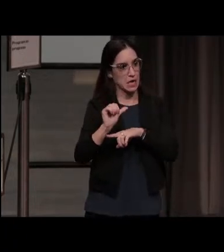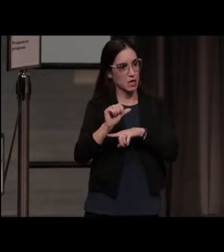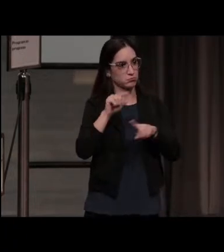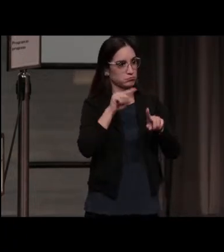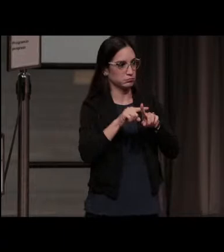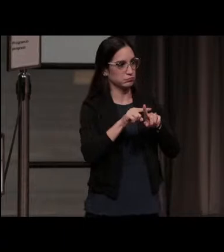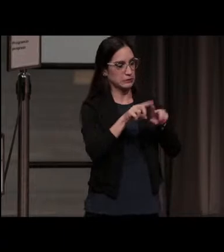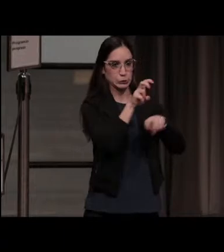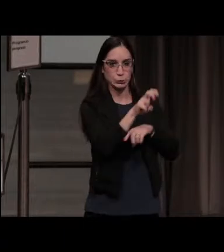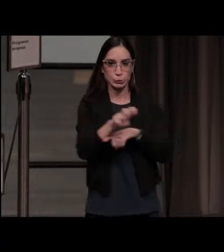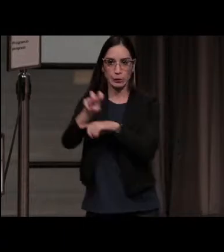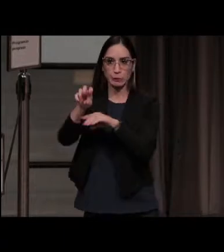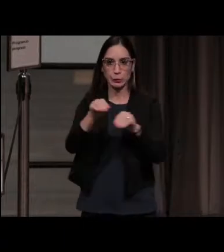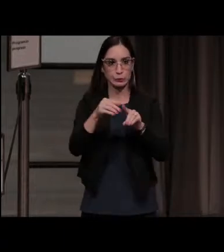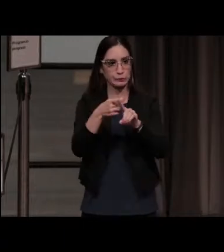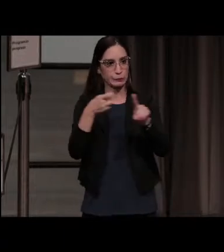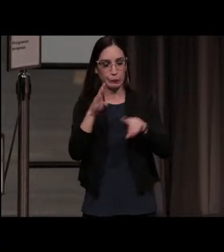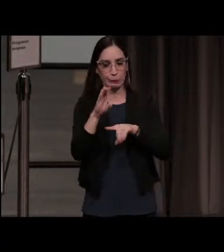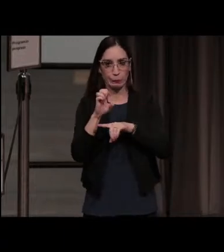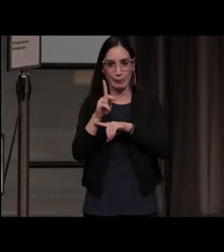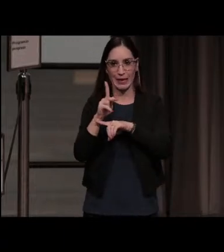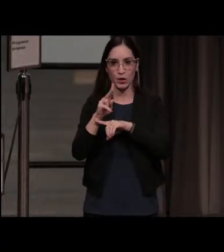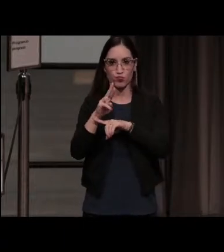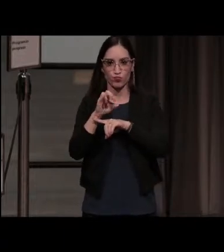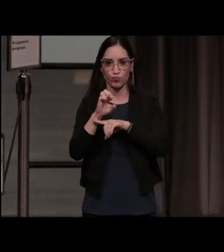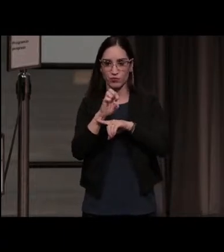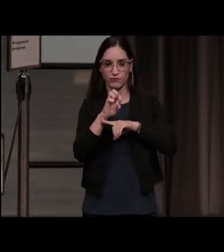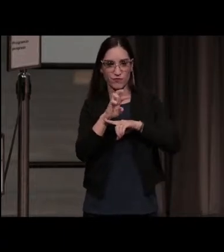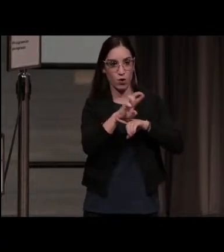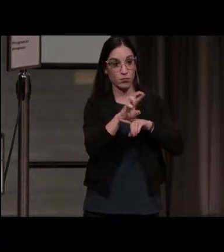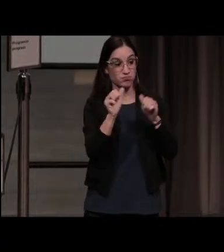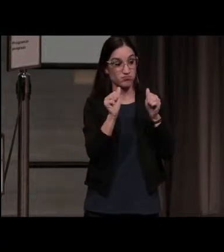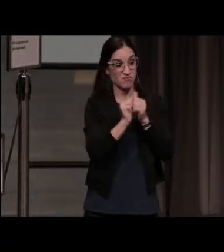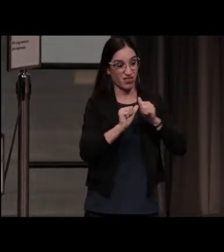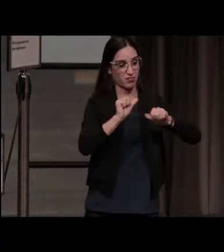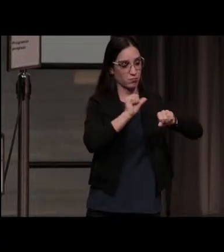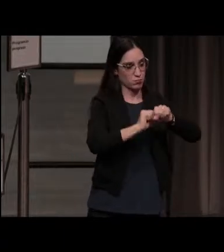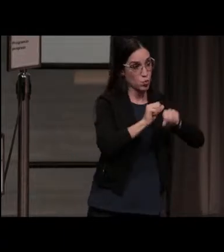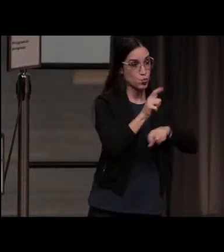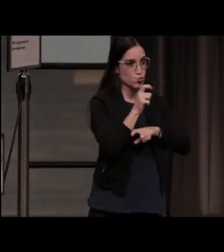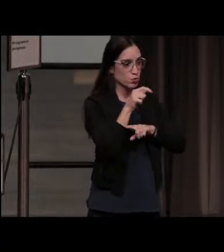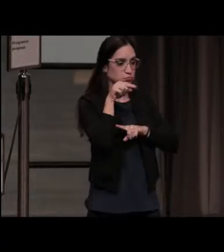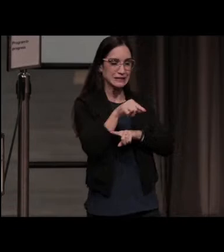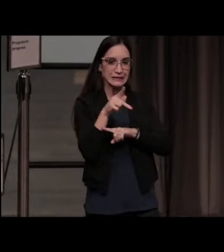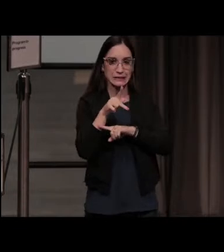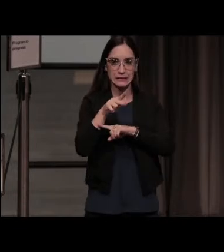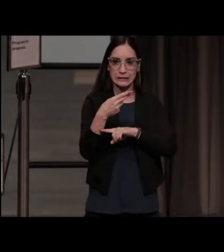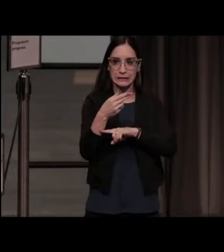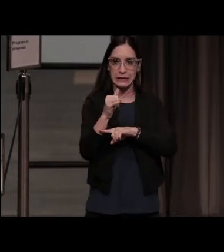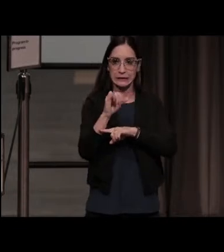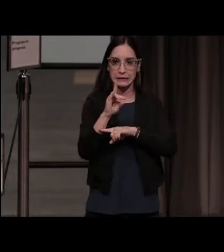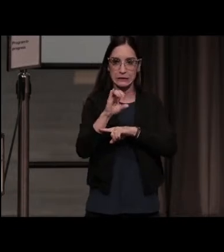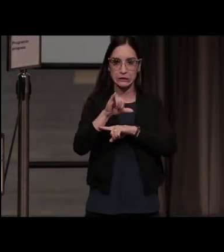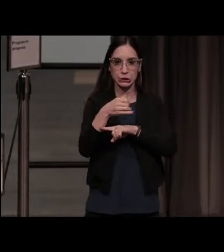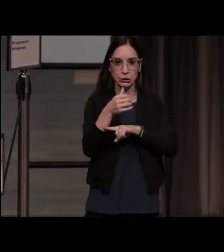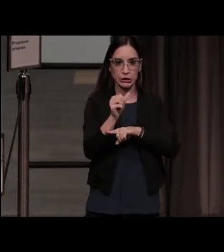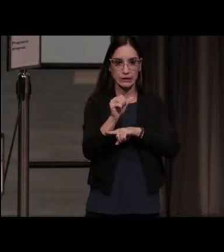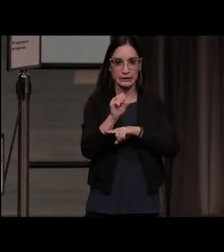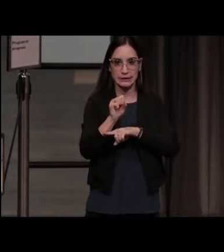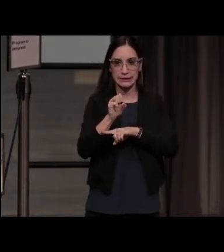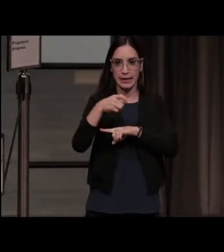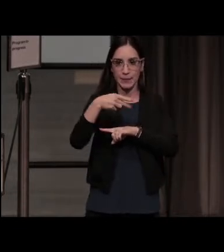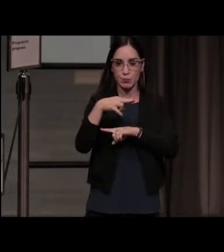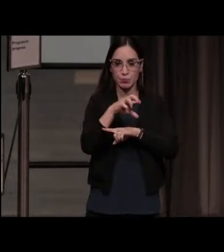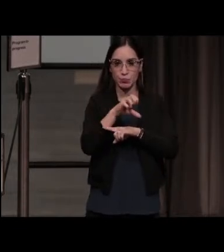the Bank of the River Falls, in which he collaborated with contemporary artist Khadijah Cypress. Our panel today